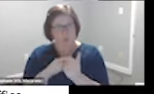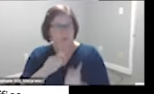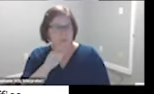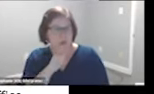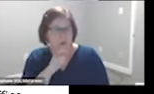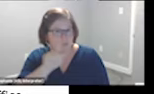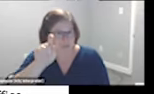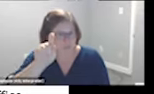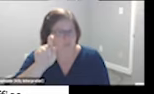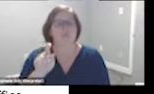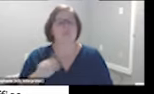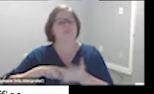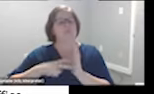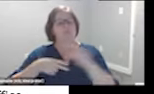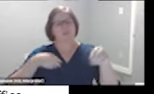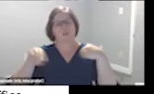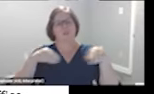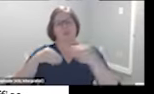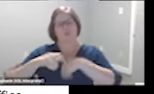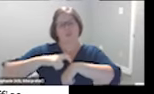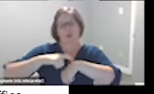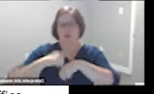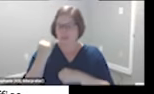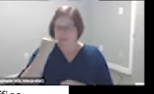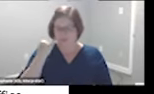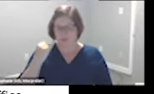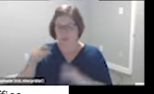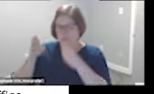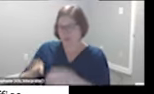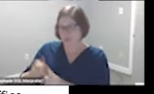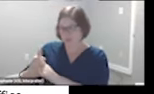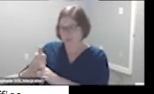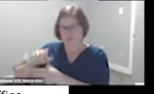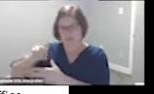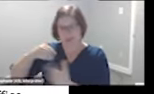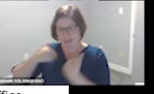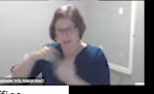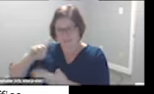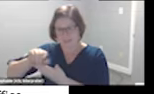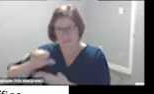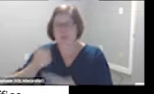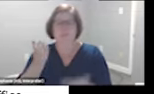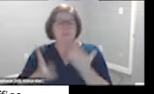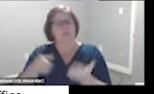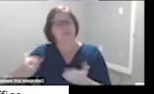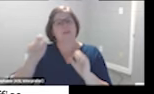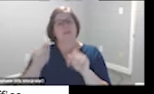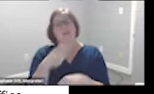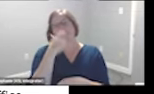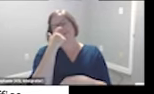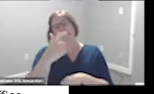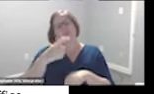gives flexibility. So this allows someone who is disabled to honor what their body needs and maybe work from the couch one